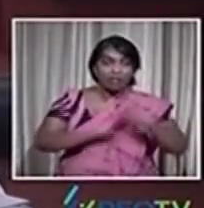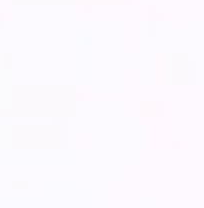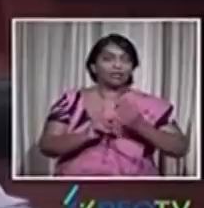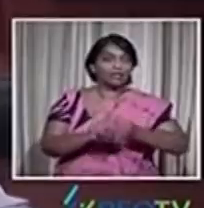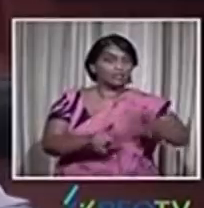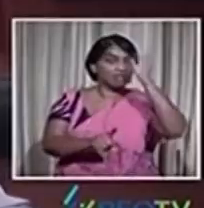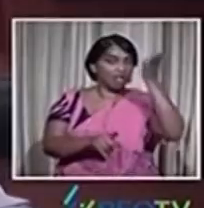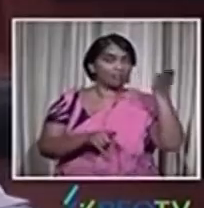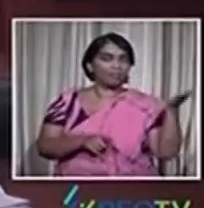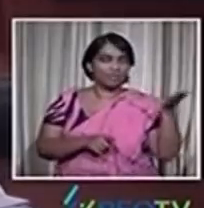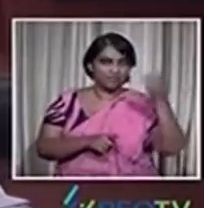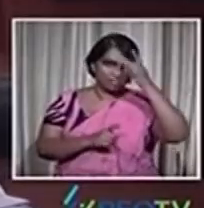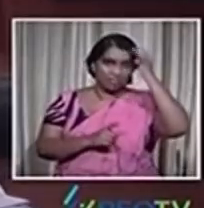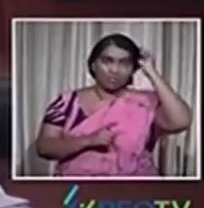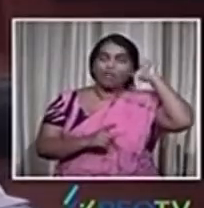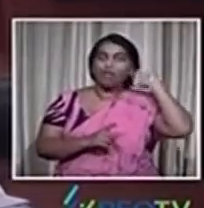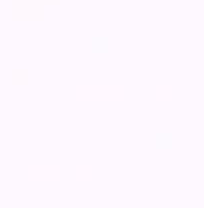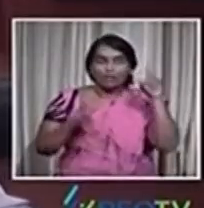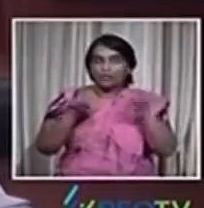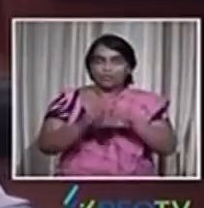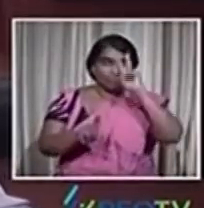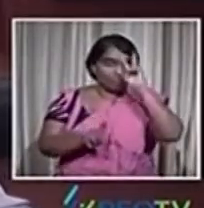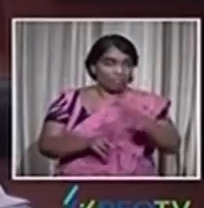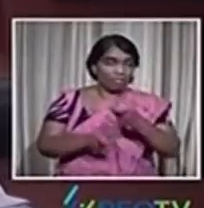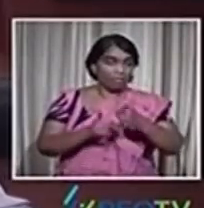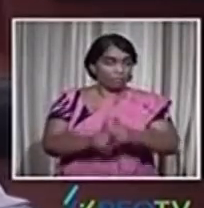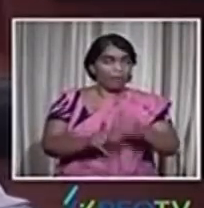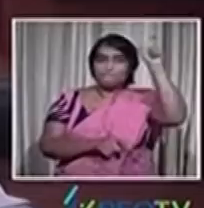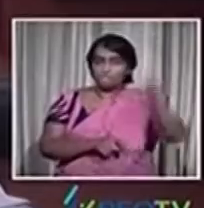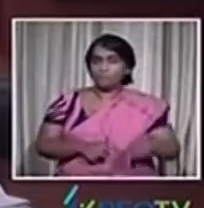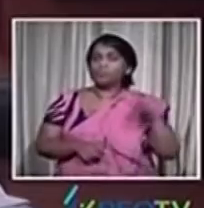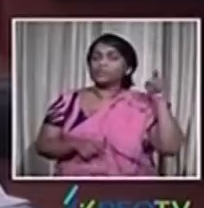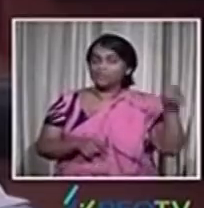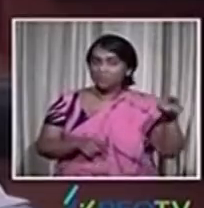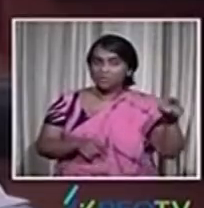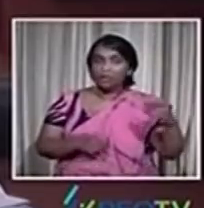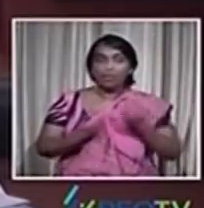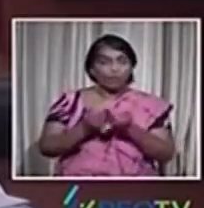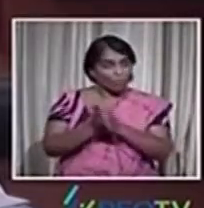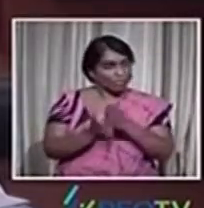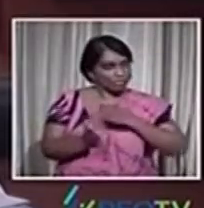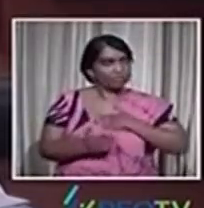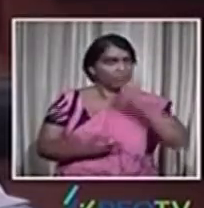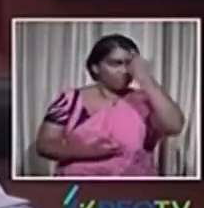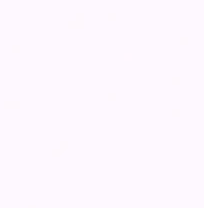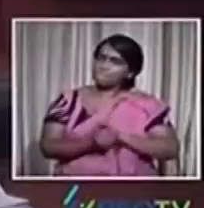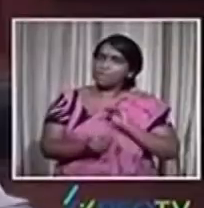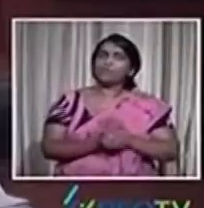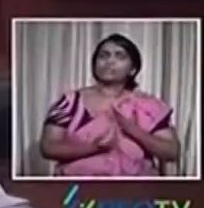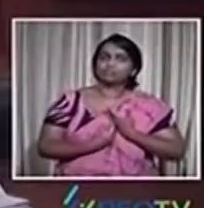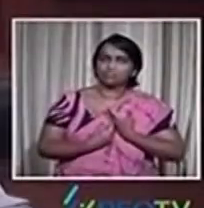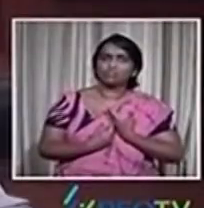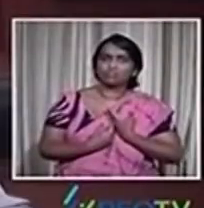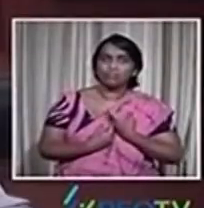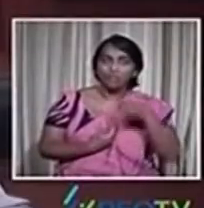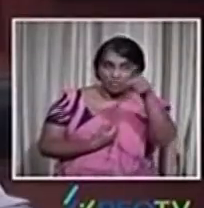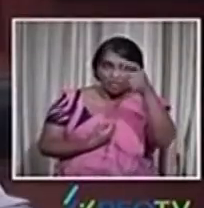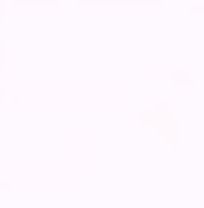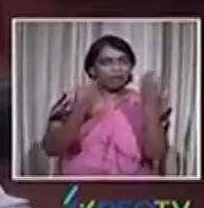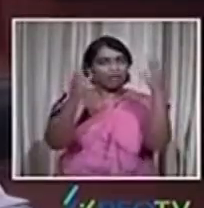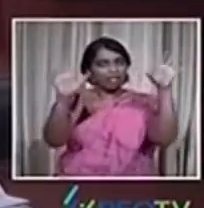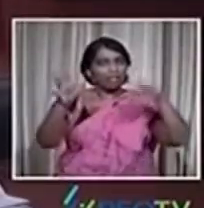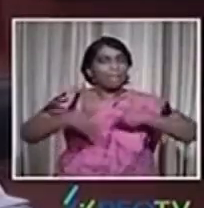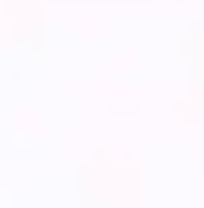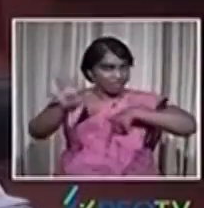we will sacrifice ourselves? That is how Avantgarde's henchmen who attacked us with eggs were identified. I always notify our supporters when I